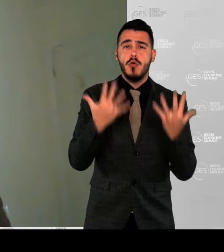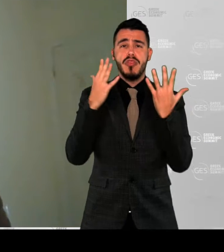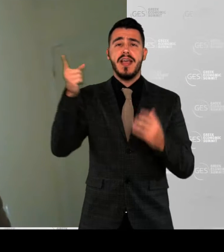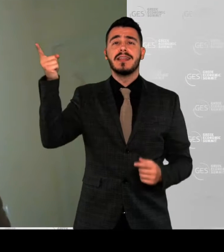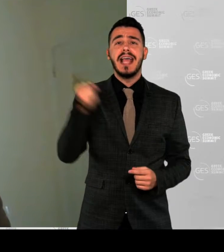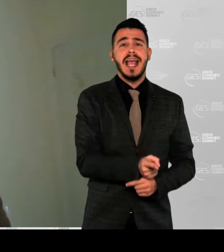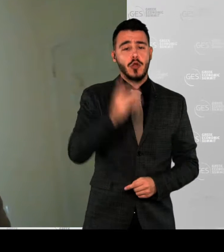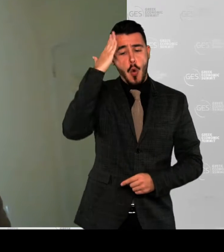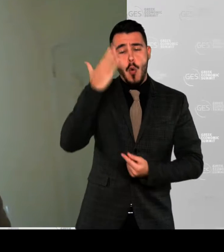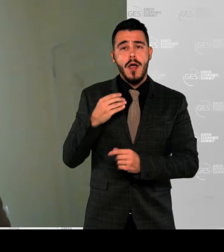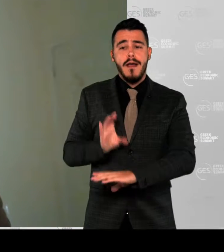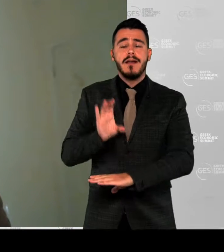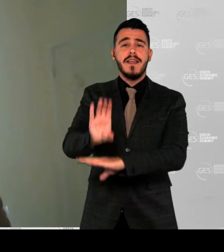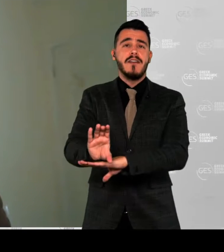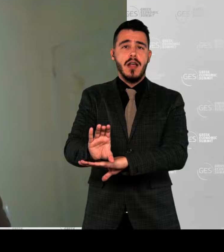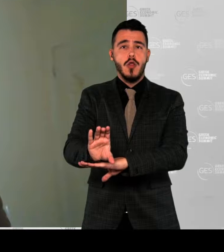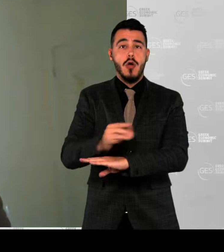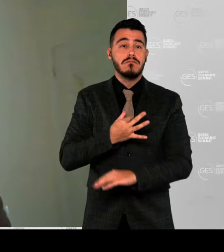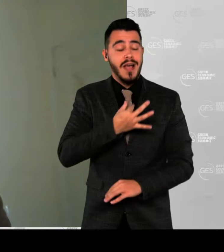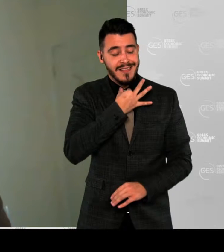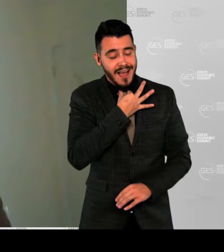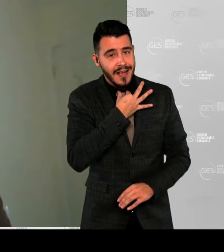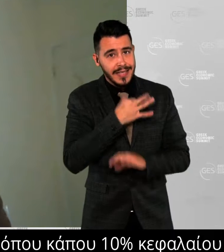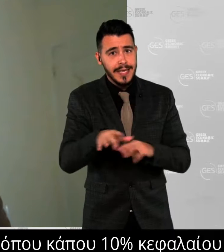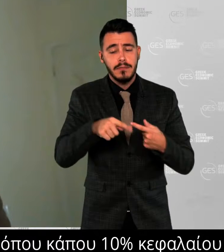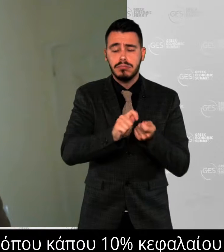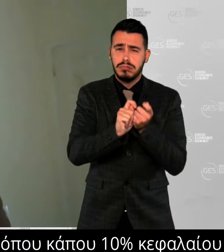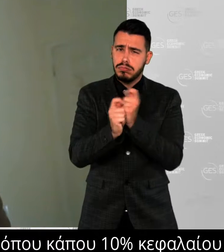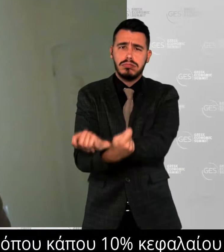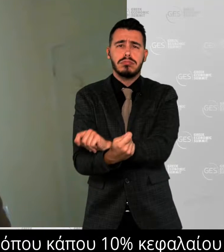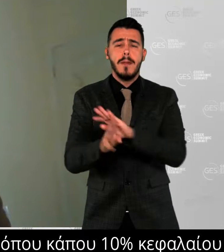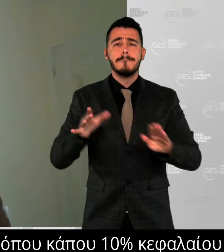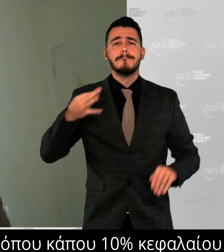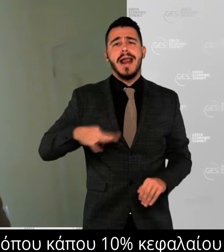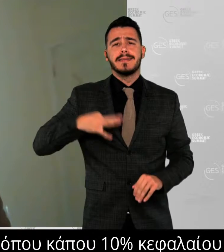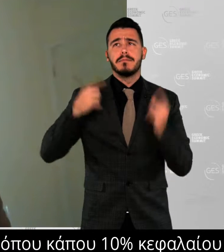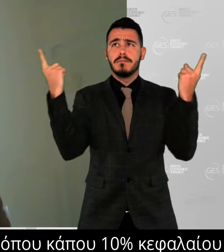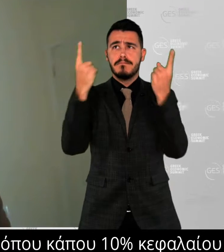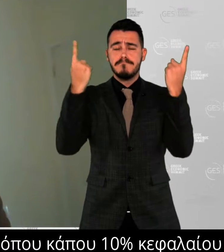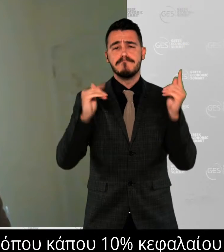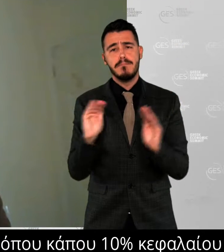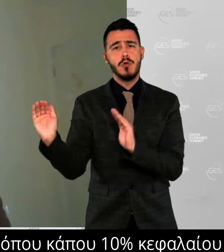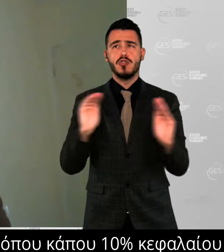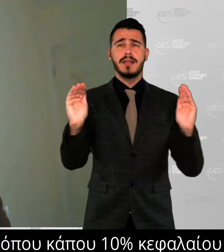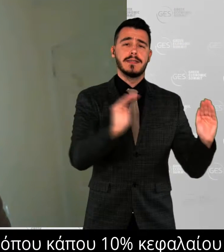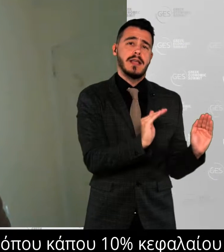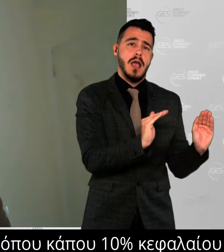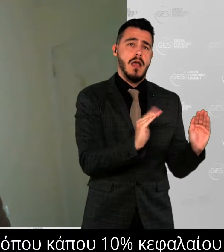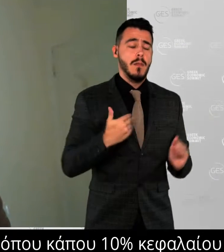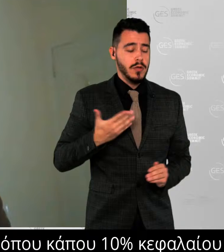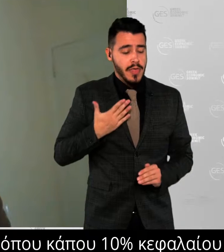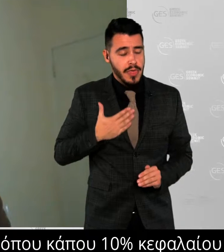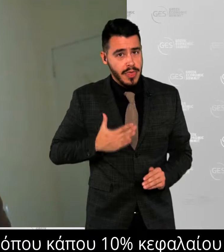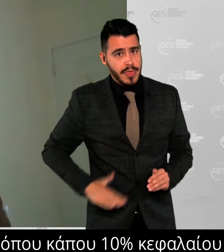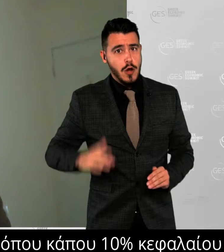transition towards net zero is occurring at the moment. So we want to play a significant role in unblocking that, in providing capital ourselves, but